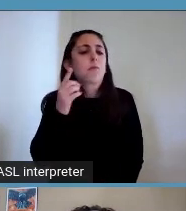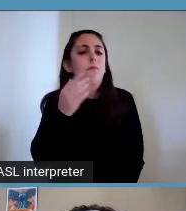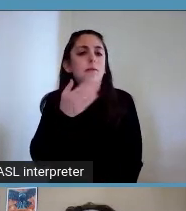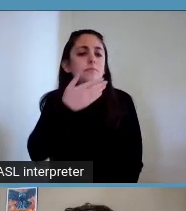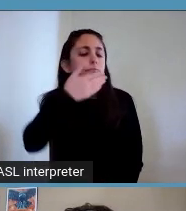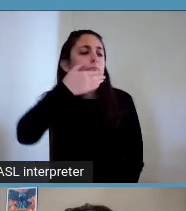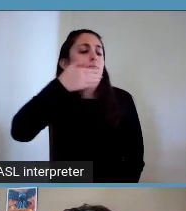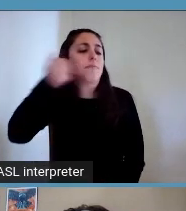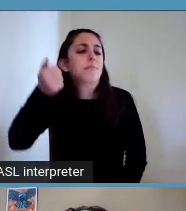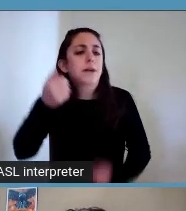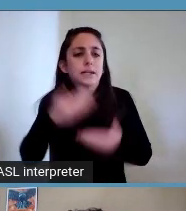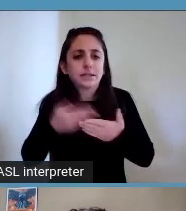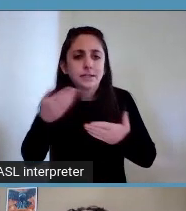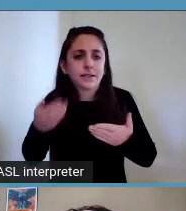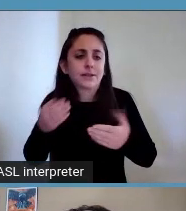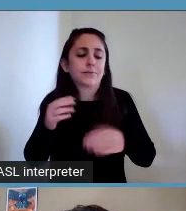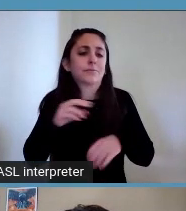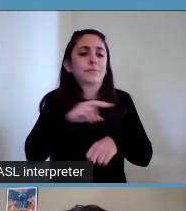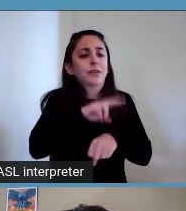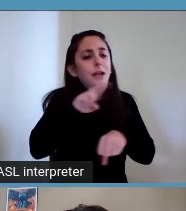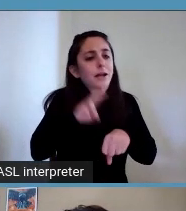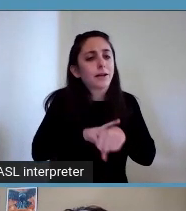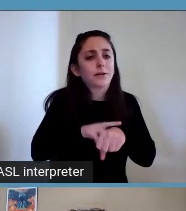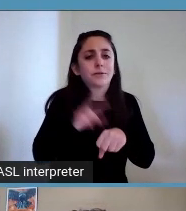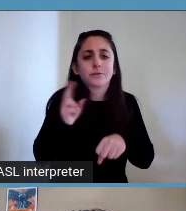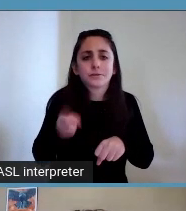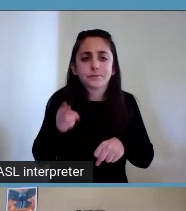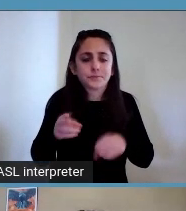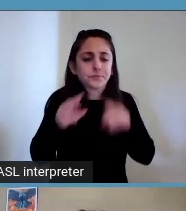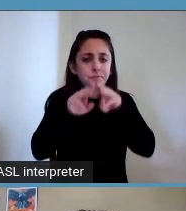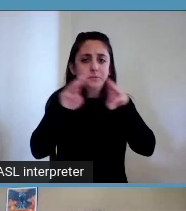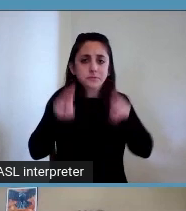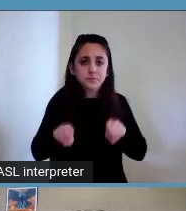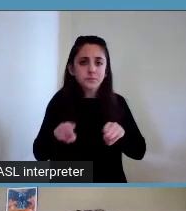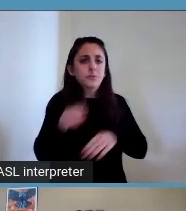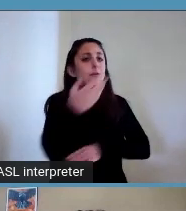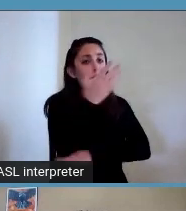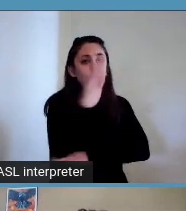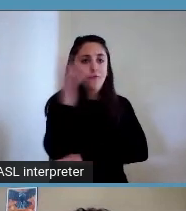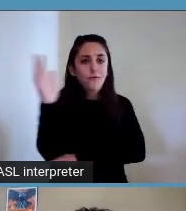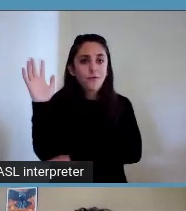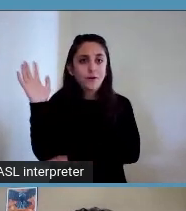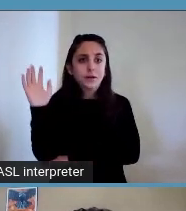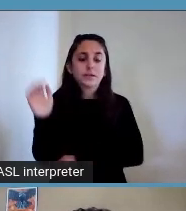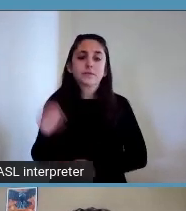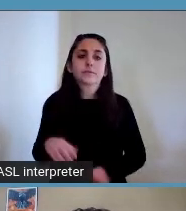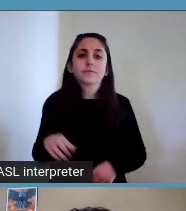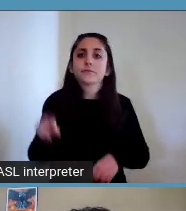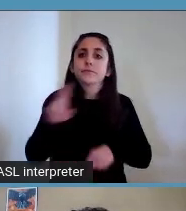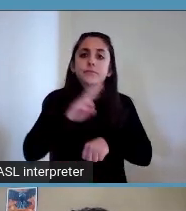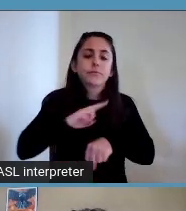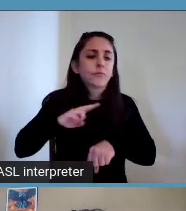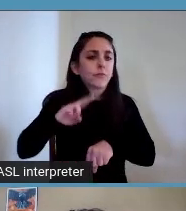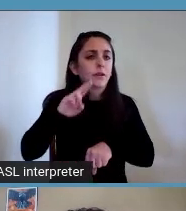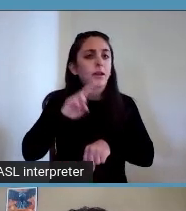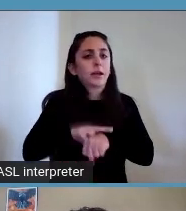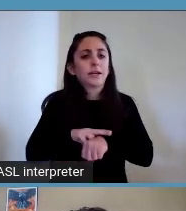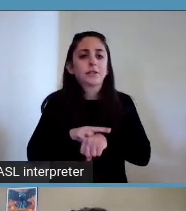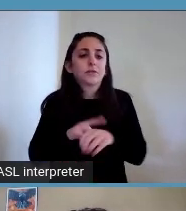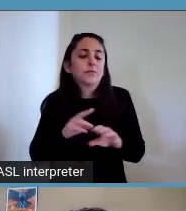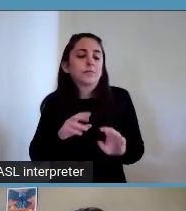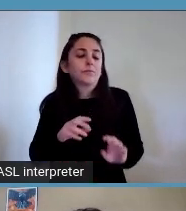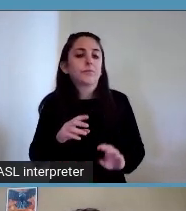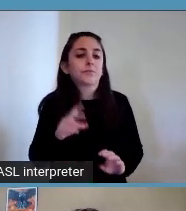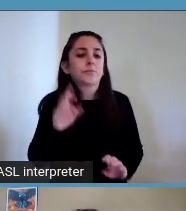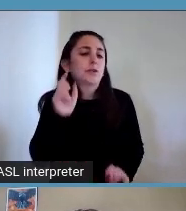a natural history museum in the middle of the woods is that nature is in our collection. We don't have to stick with